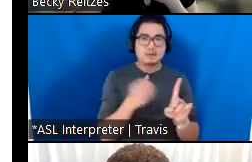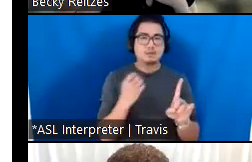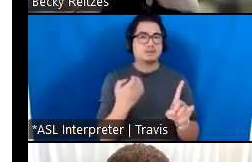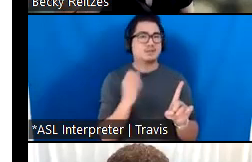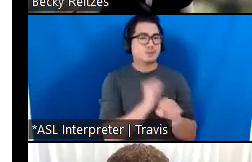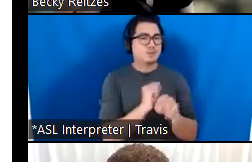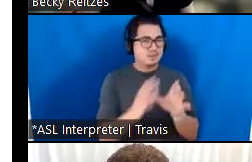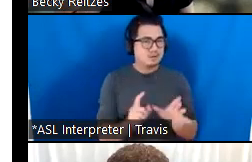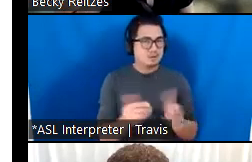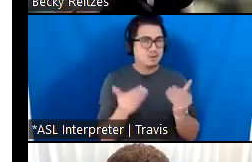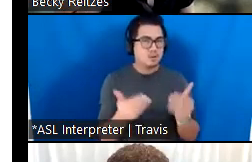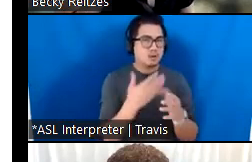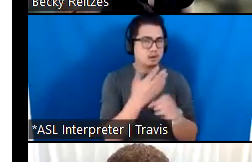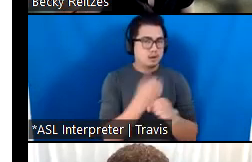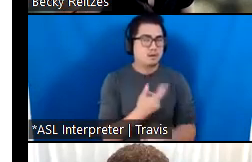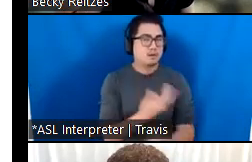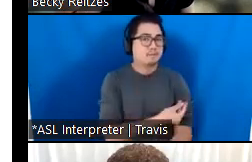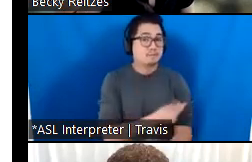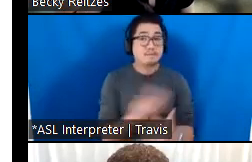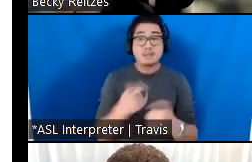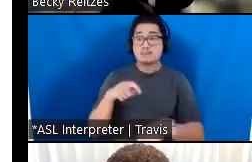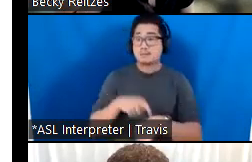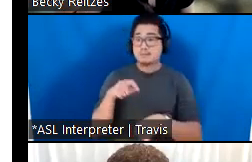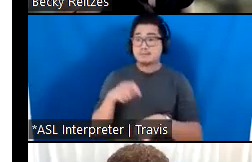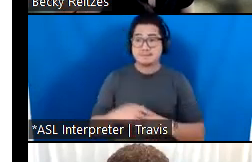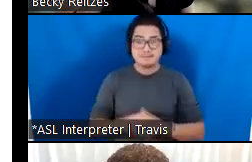vaccinated. So we are at time.